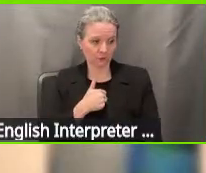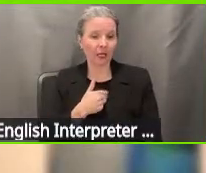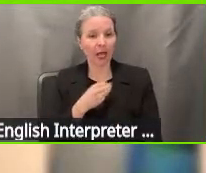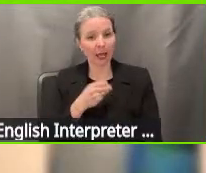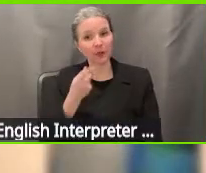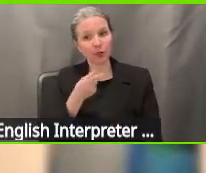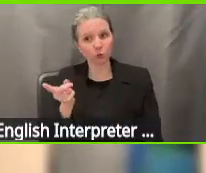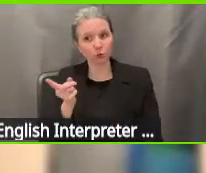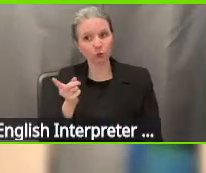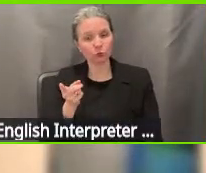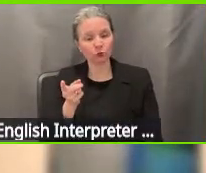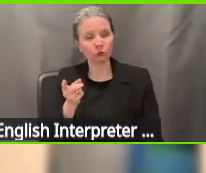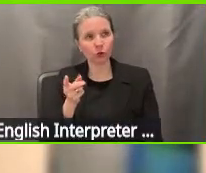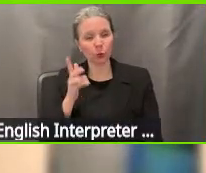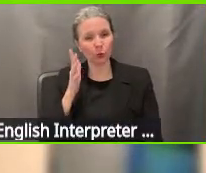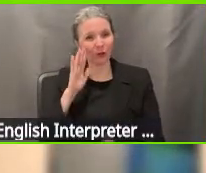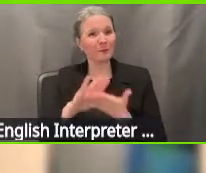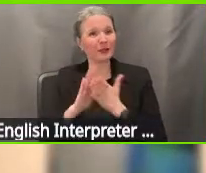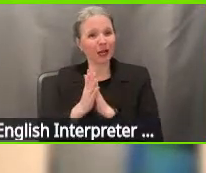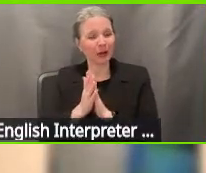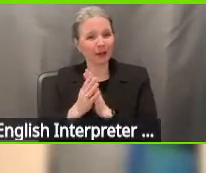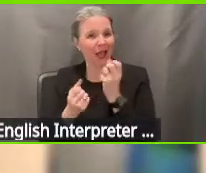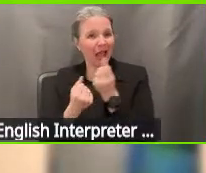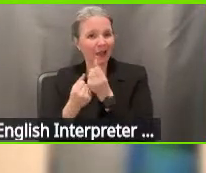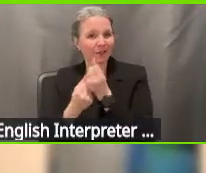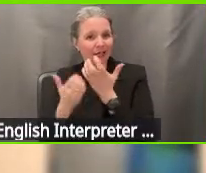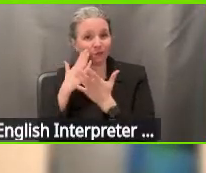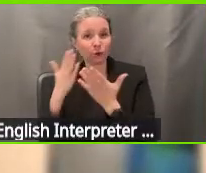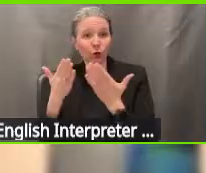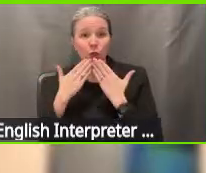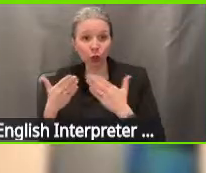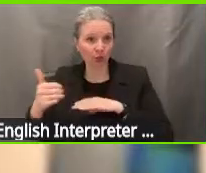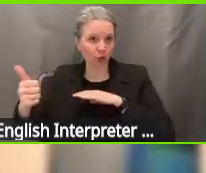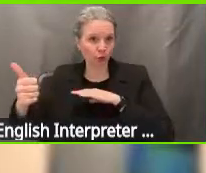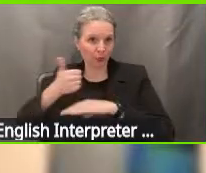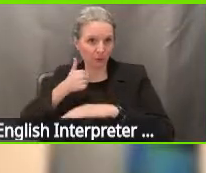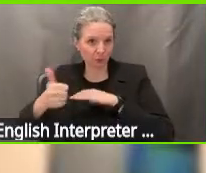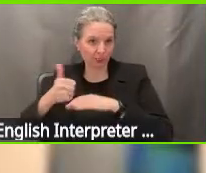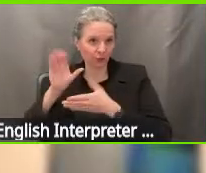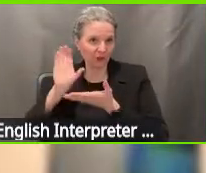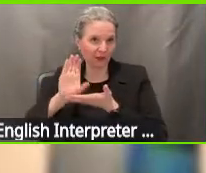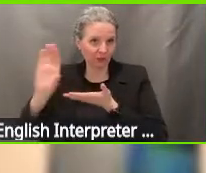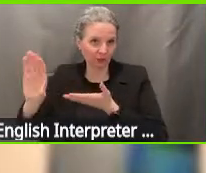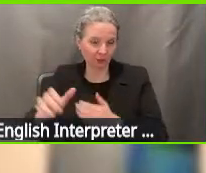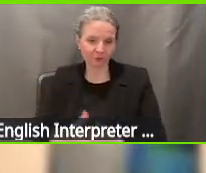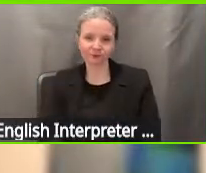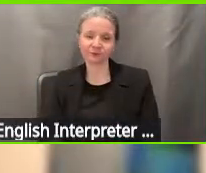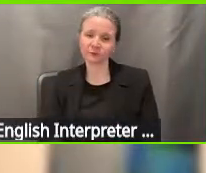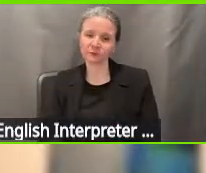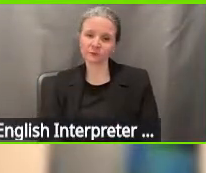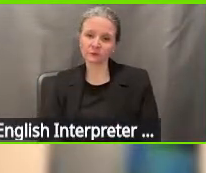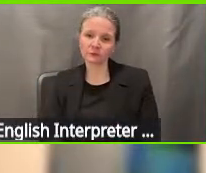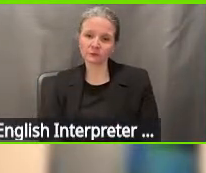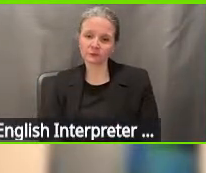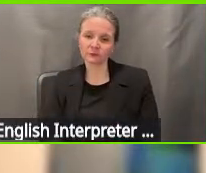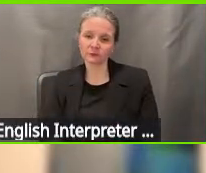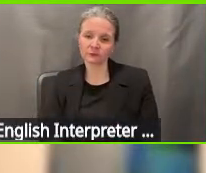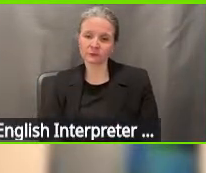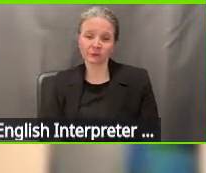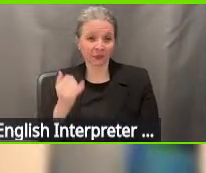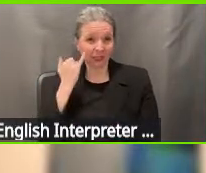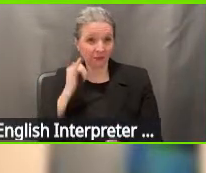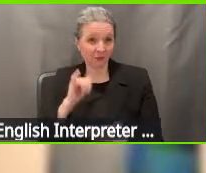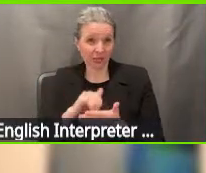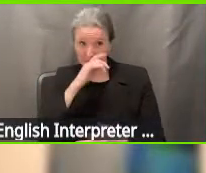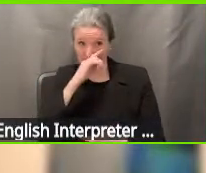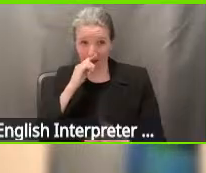you will have become an advocate for good transportation investment. So if that's